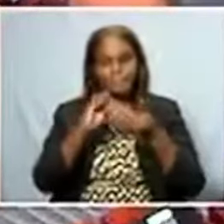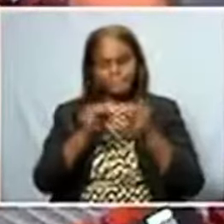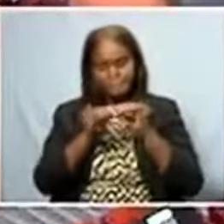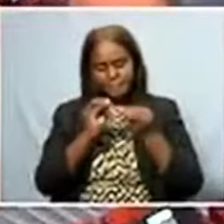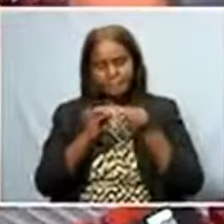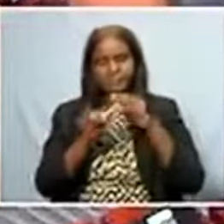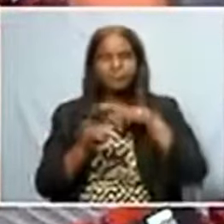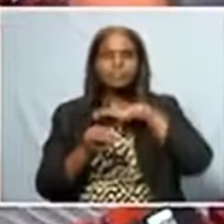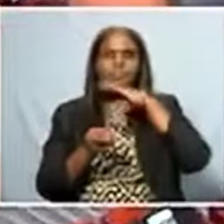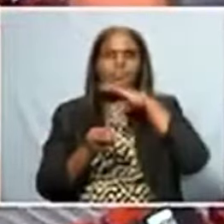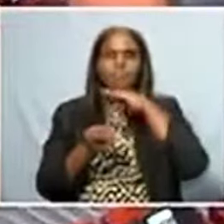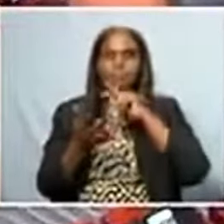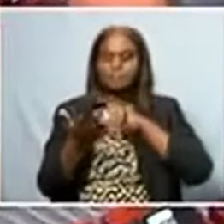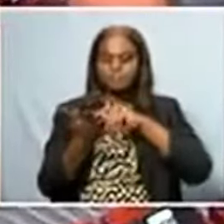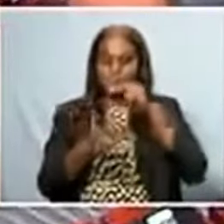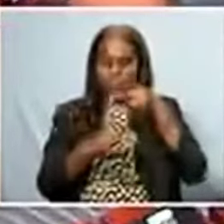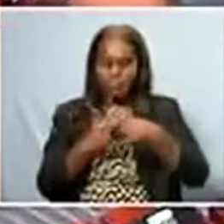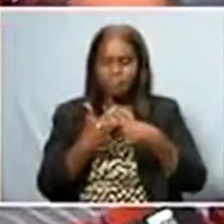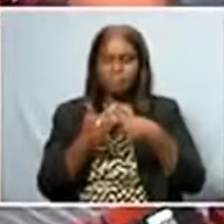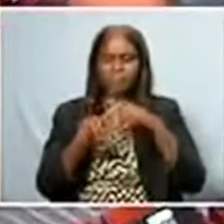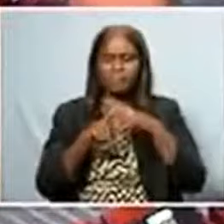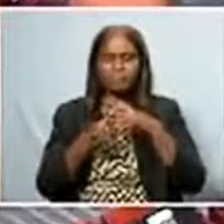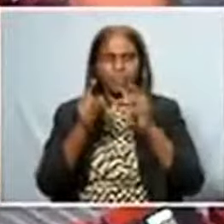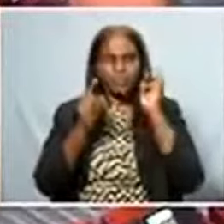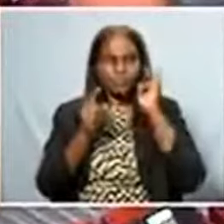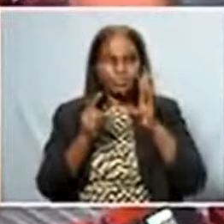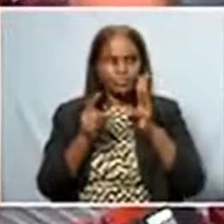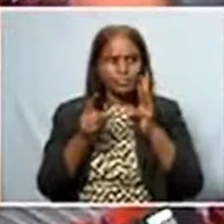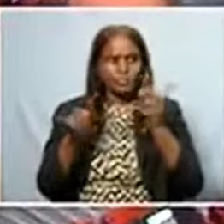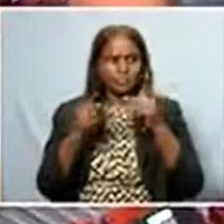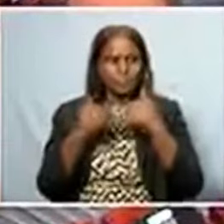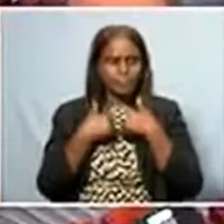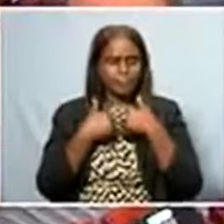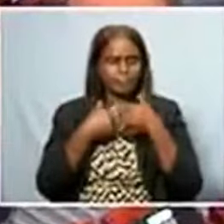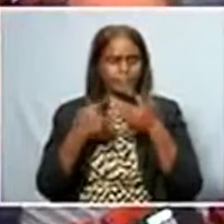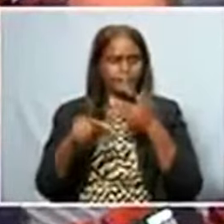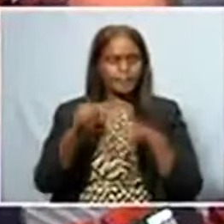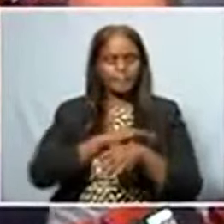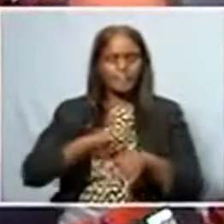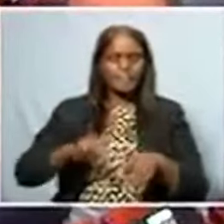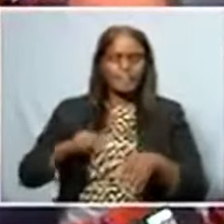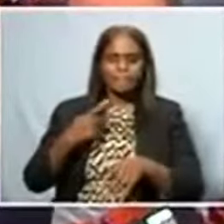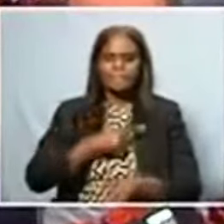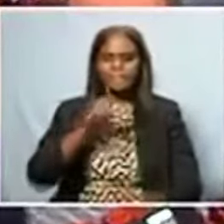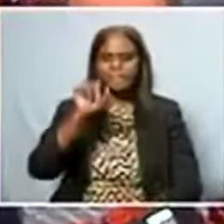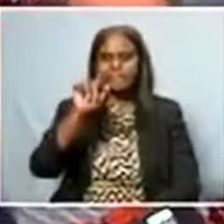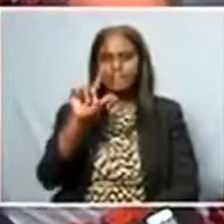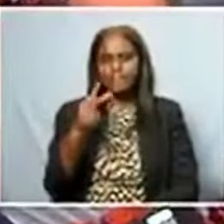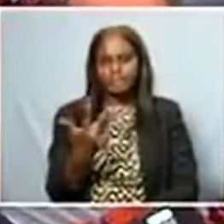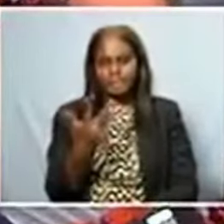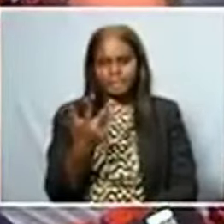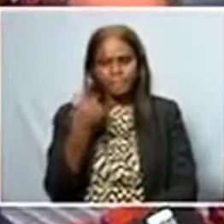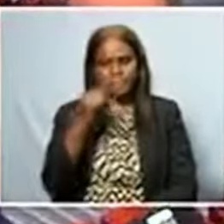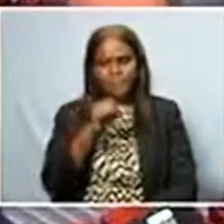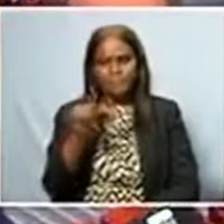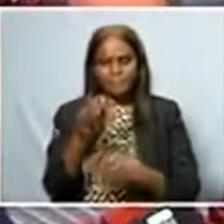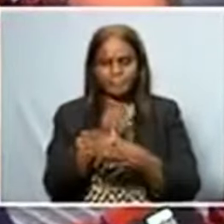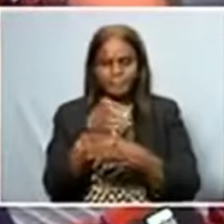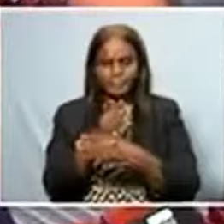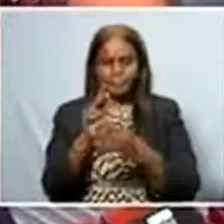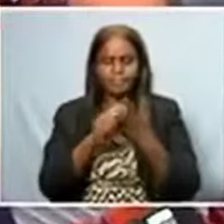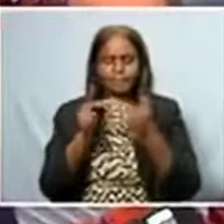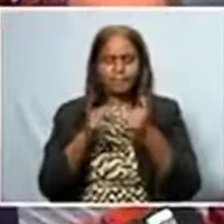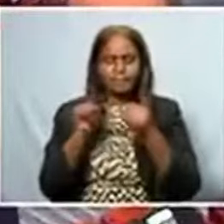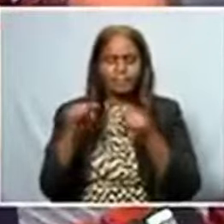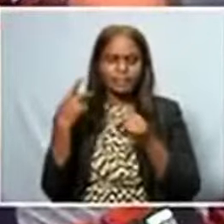commence. According to the standard practice, there must be 1/3 members of Parliament in the House in order for business of